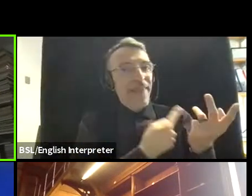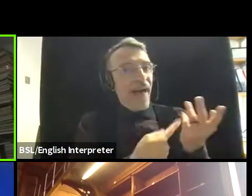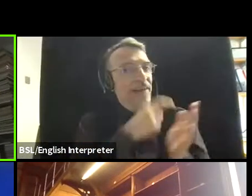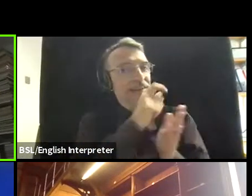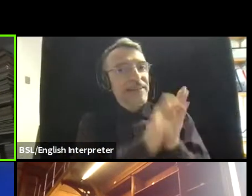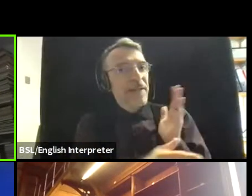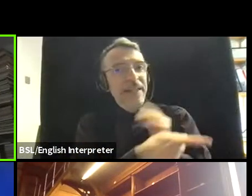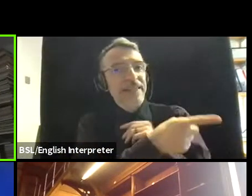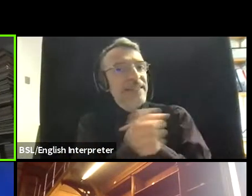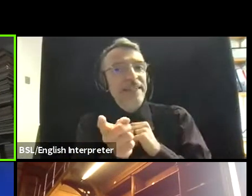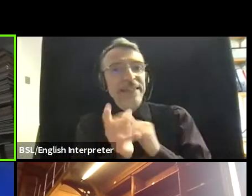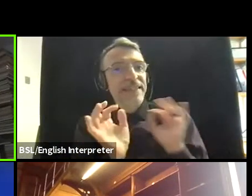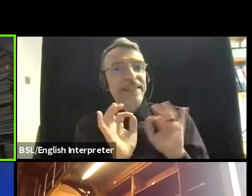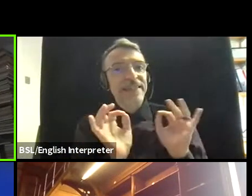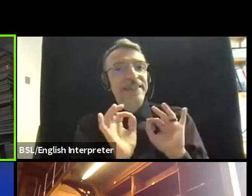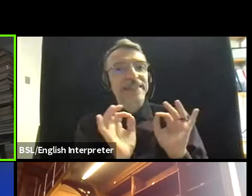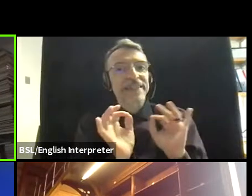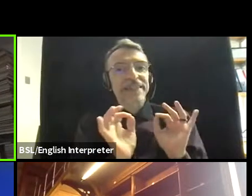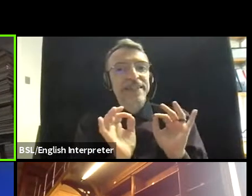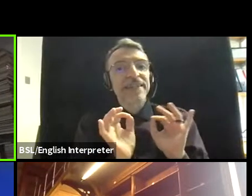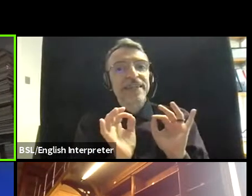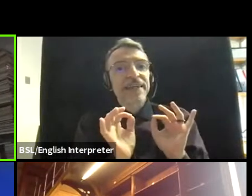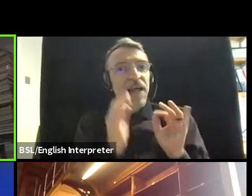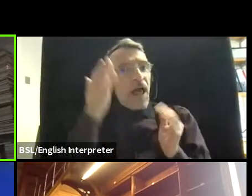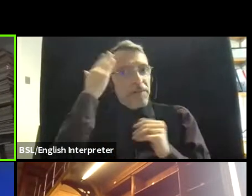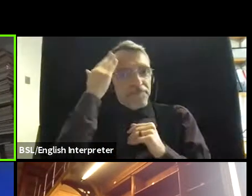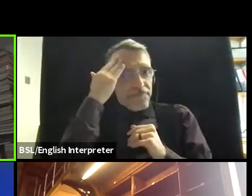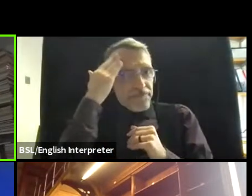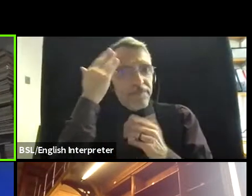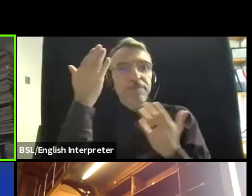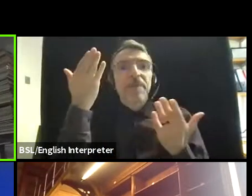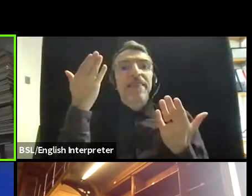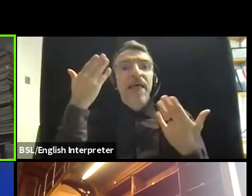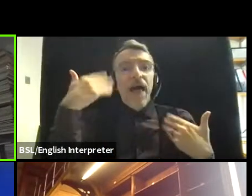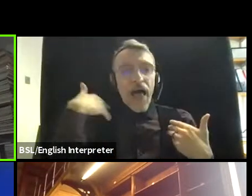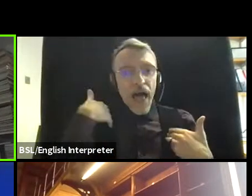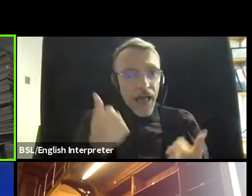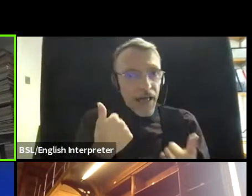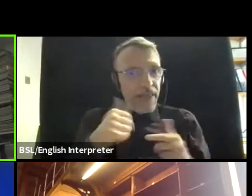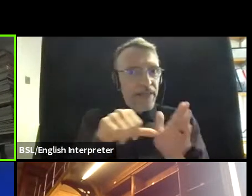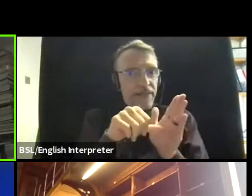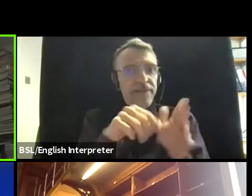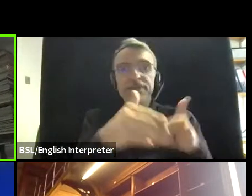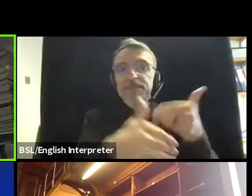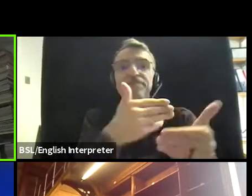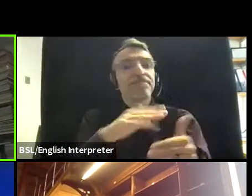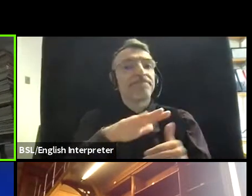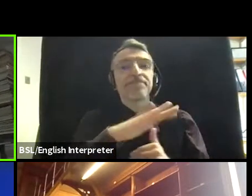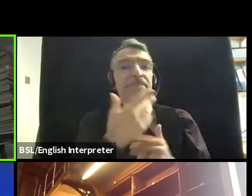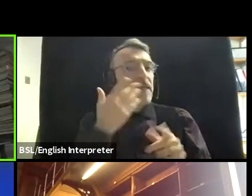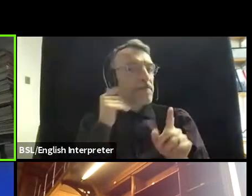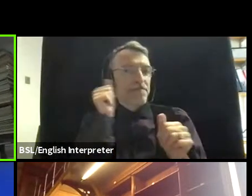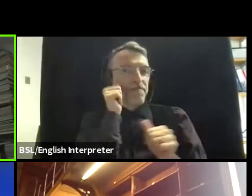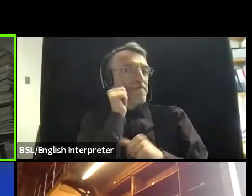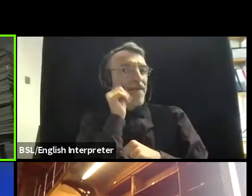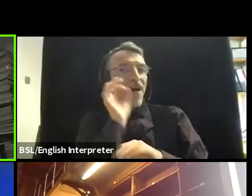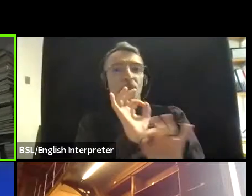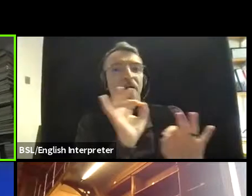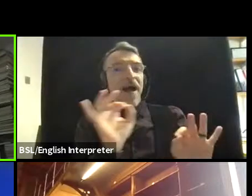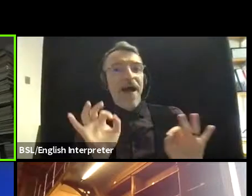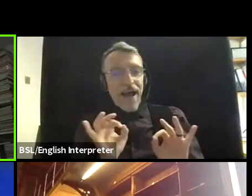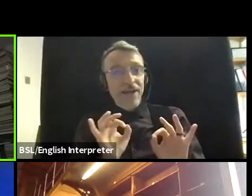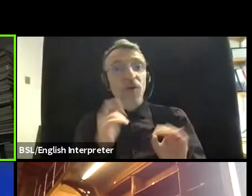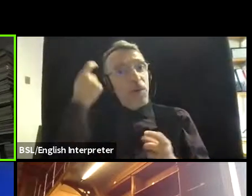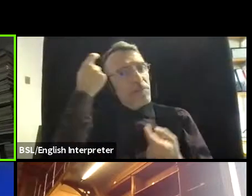disabilities that are of a mental kind, for example, I would not be aware, and I wonder whether